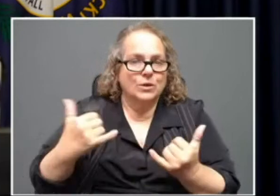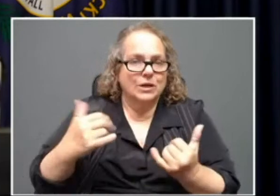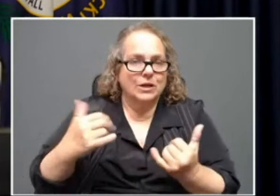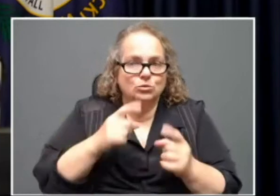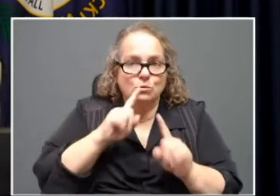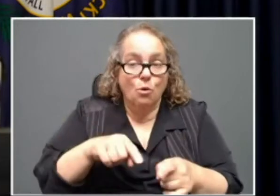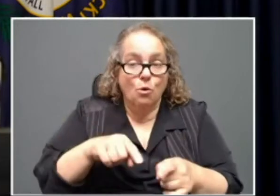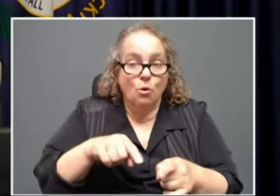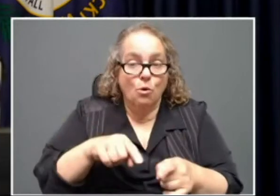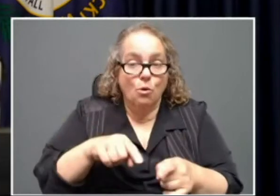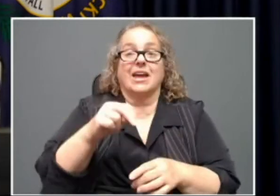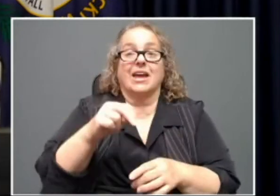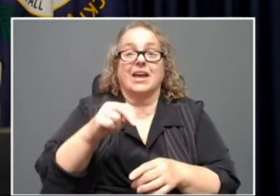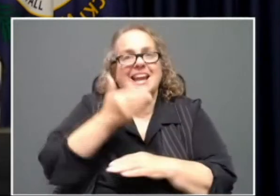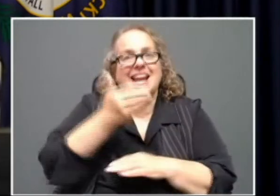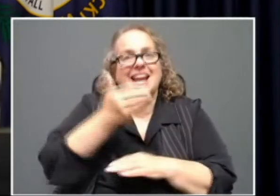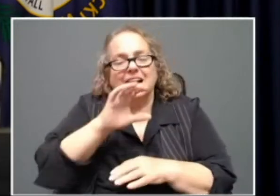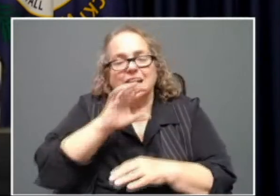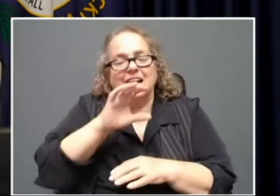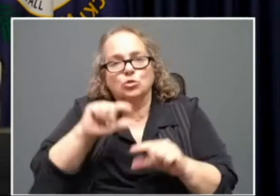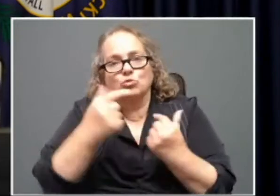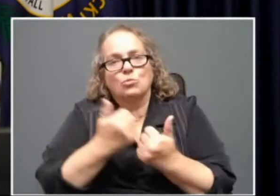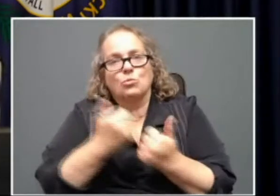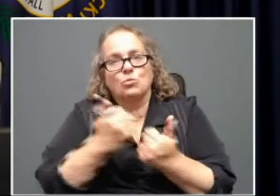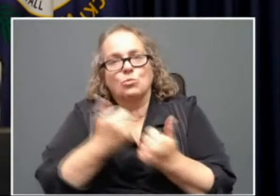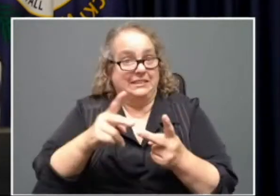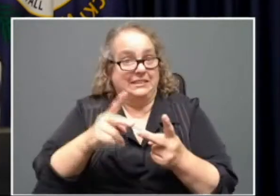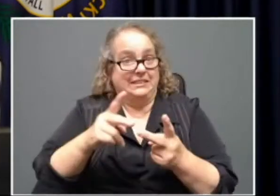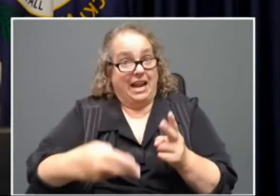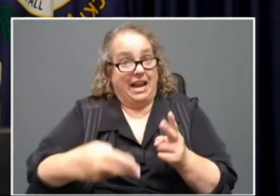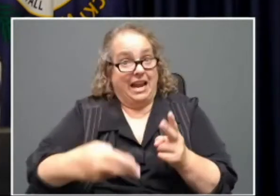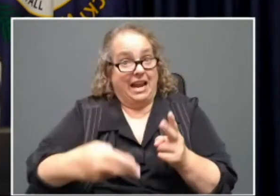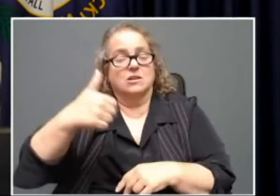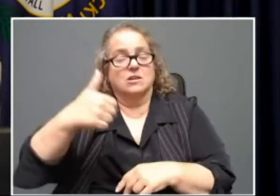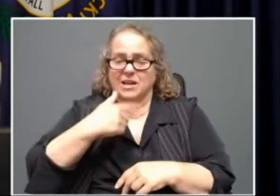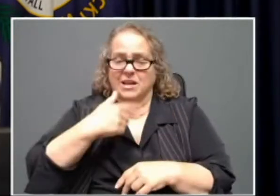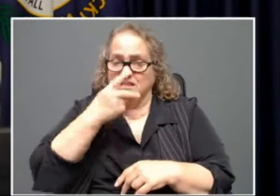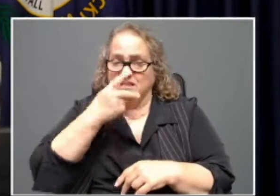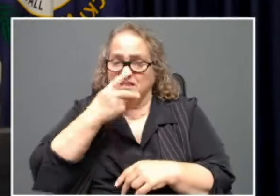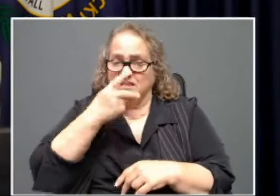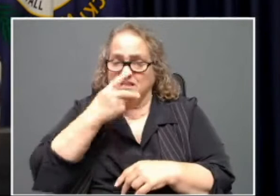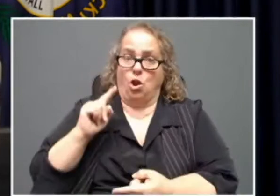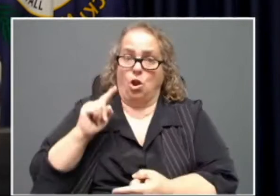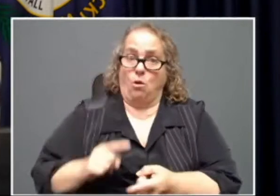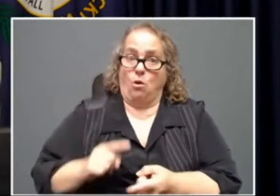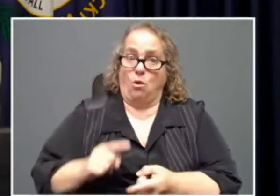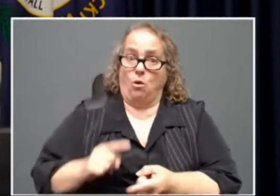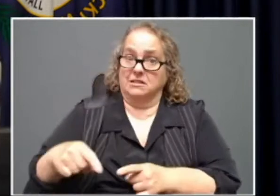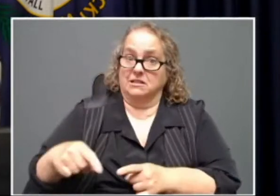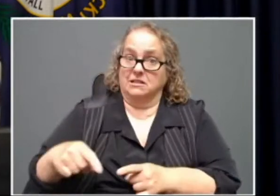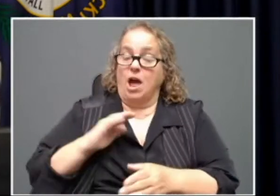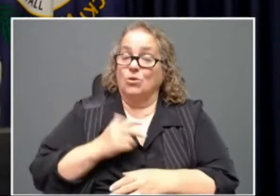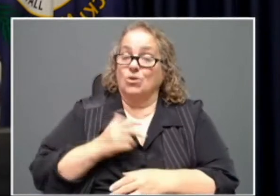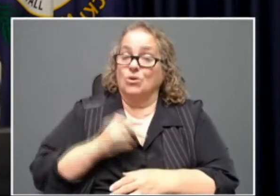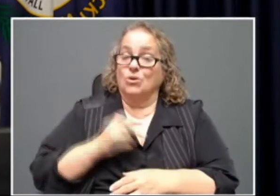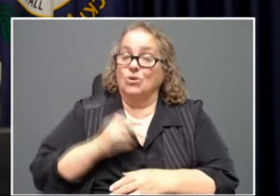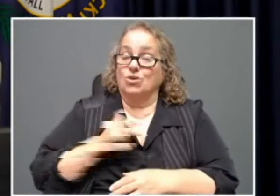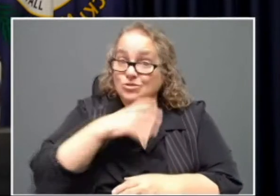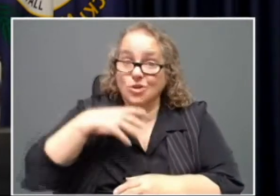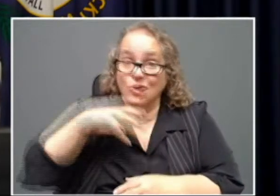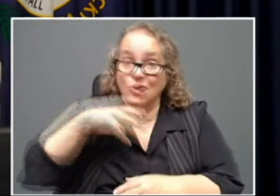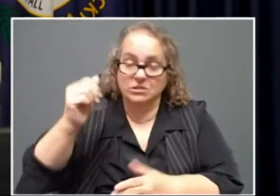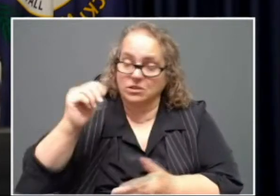age group with the second highest. We're actually seeing a very low incident rate in our oldest seniors. And again,